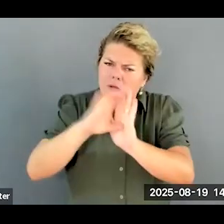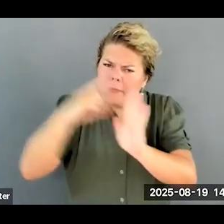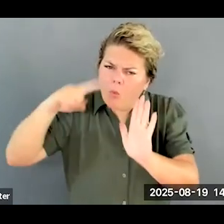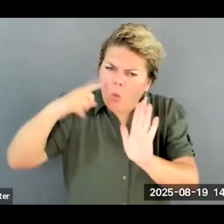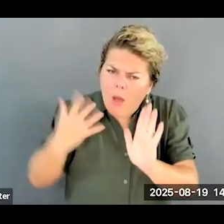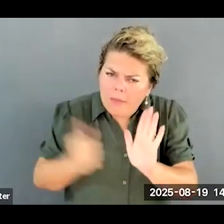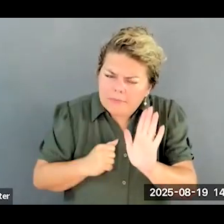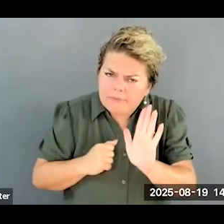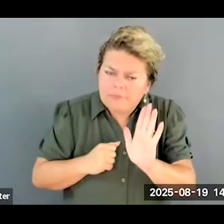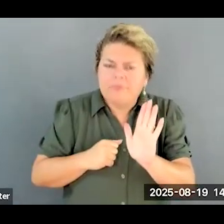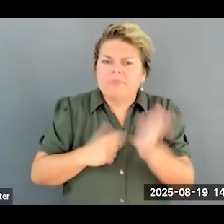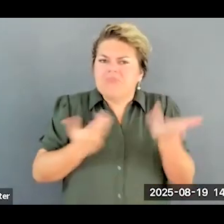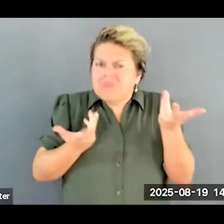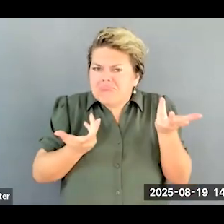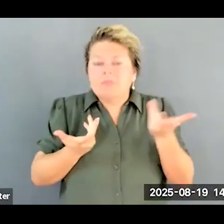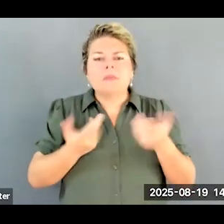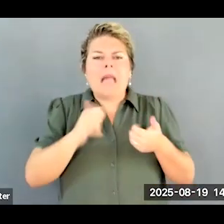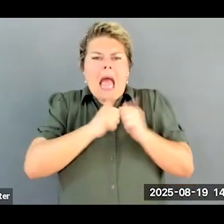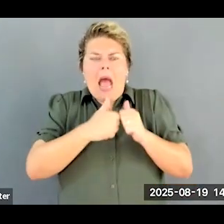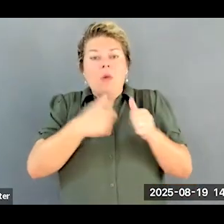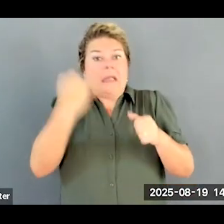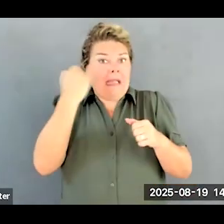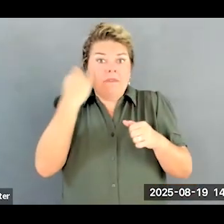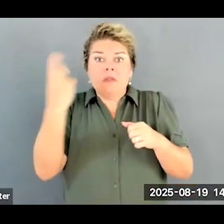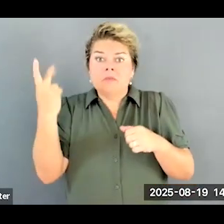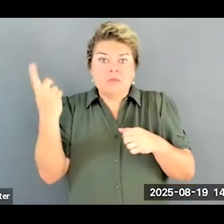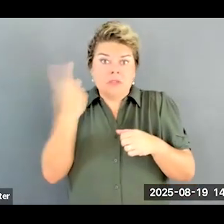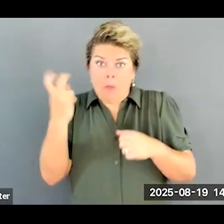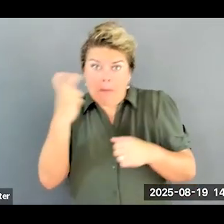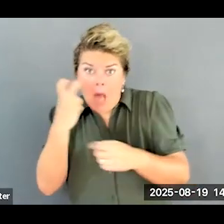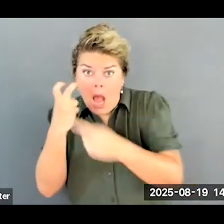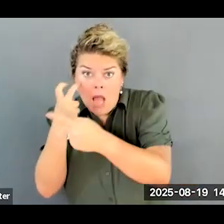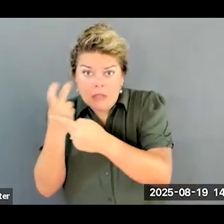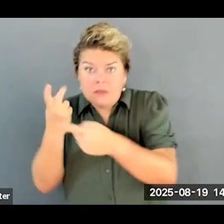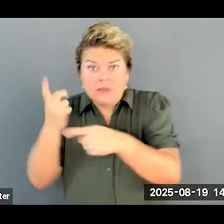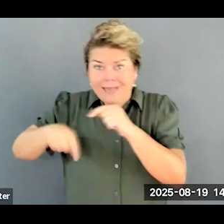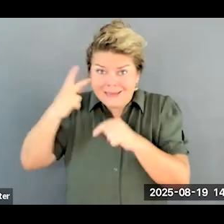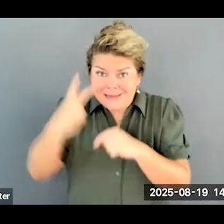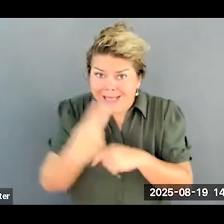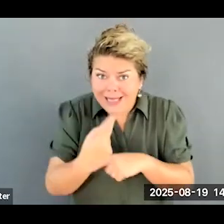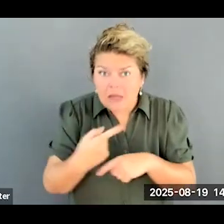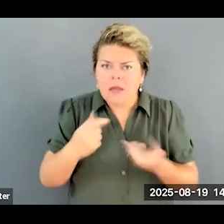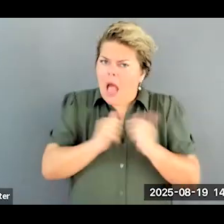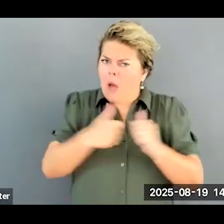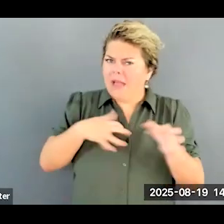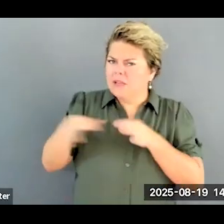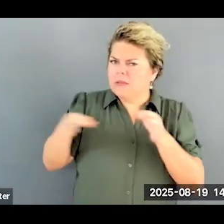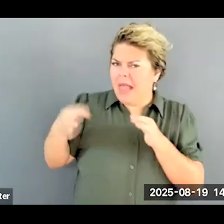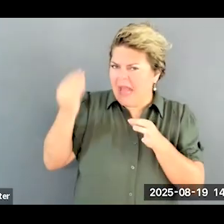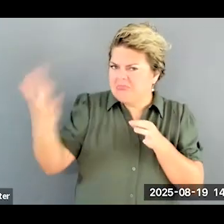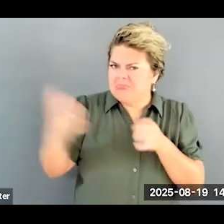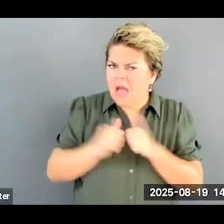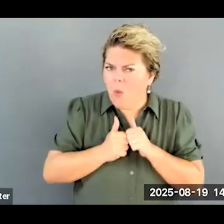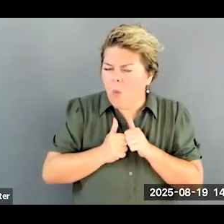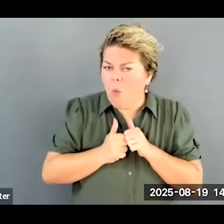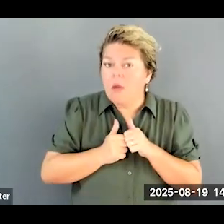And otherwise, how would I describe this image if I was talking to somebody on the phone who couldn't see it? A helpful pointer is to